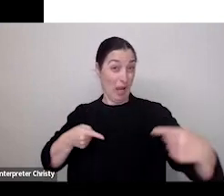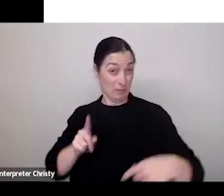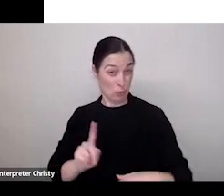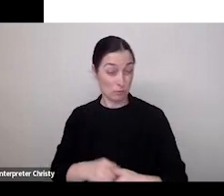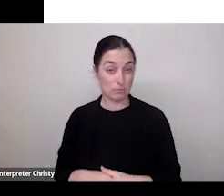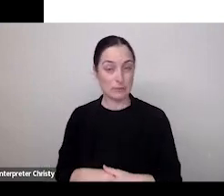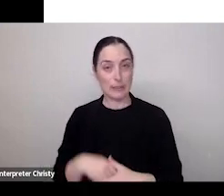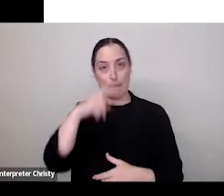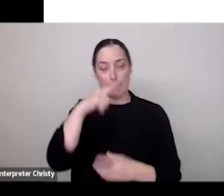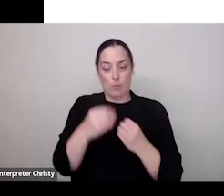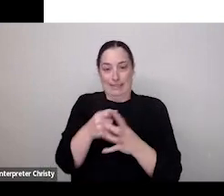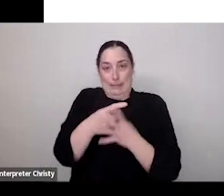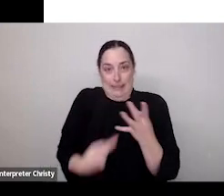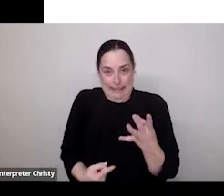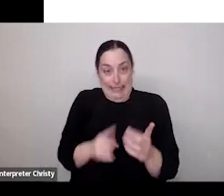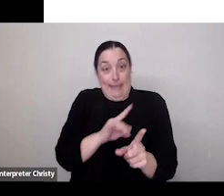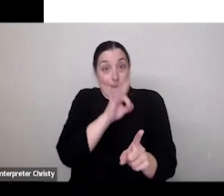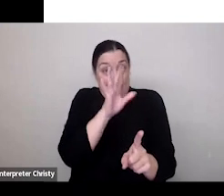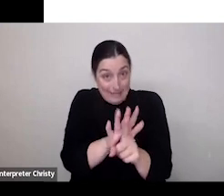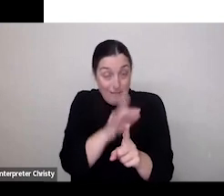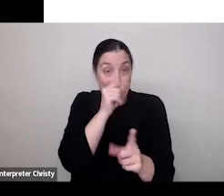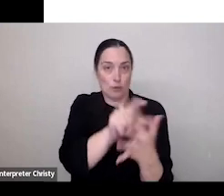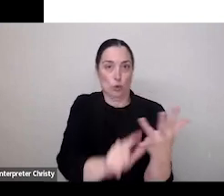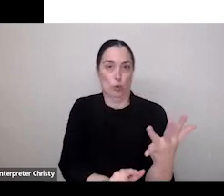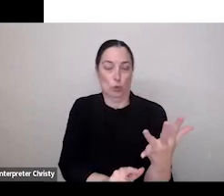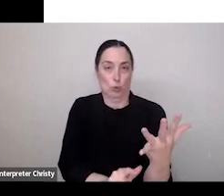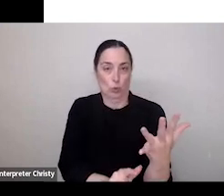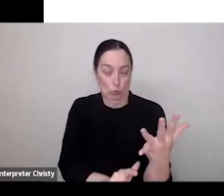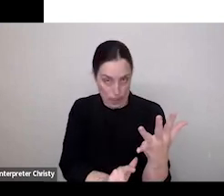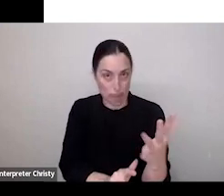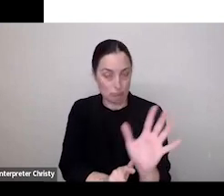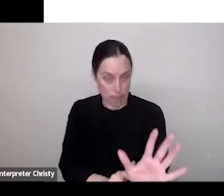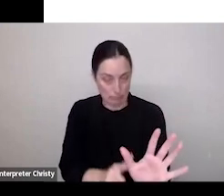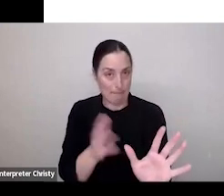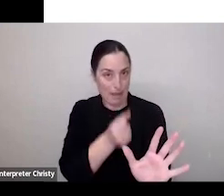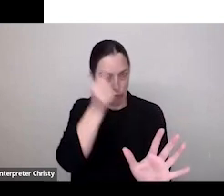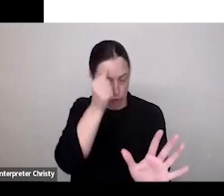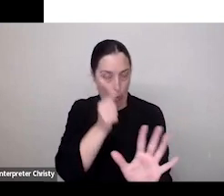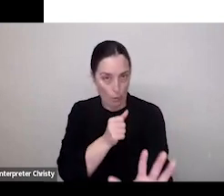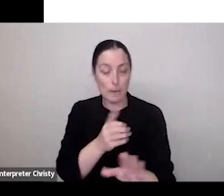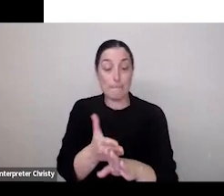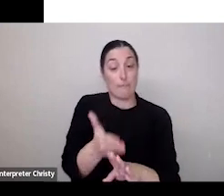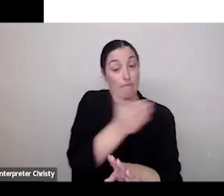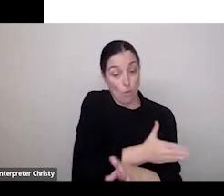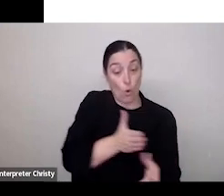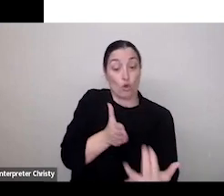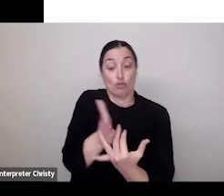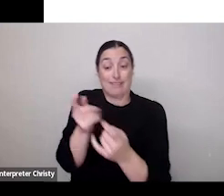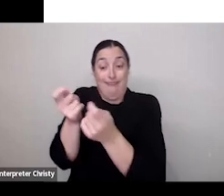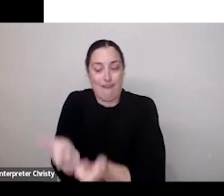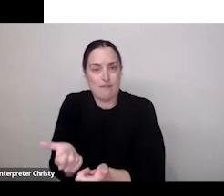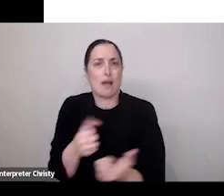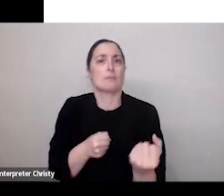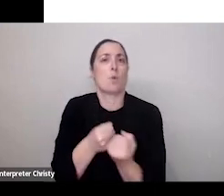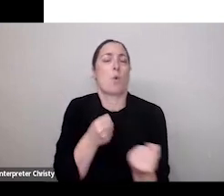with disability can do for themselves and what supports they need before, during, and after emergencies. So that's really